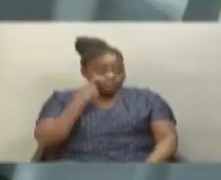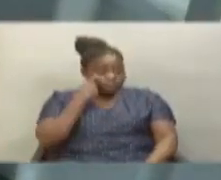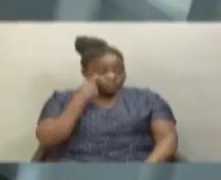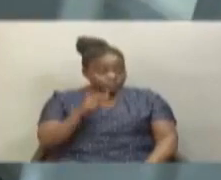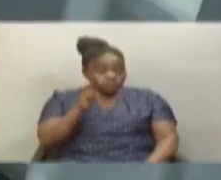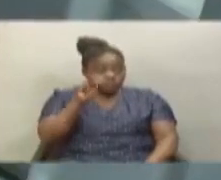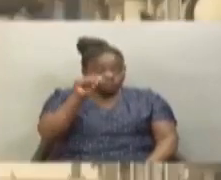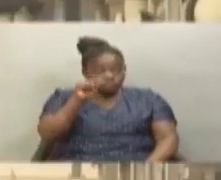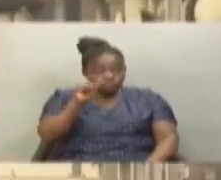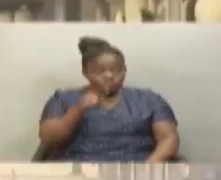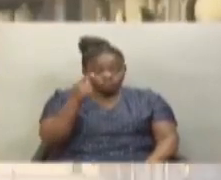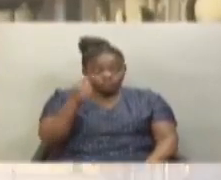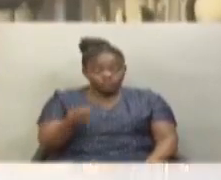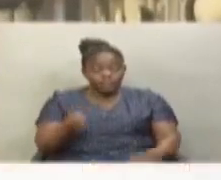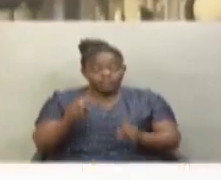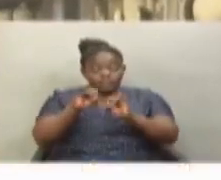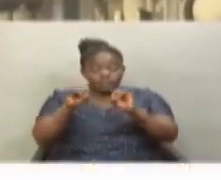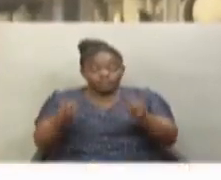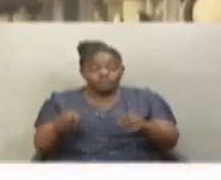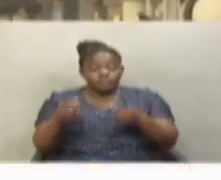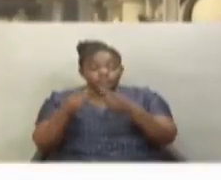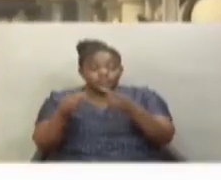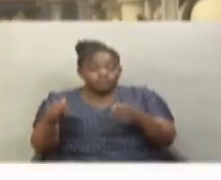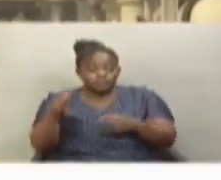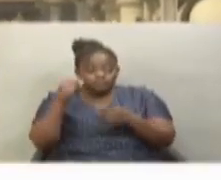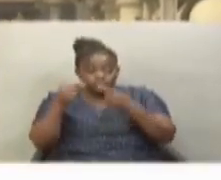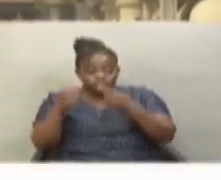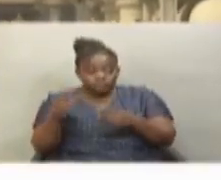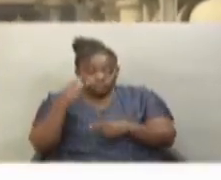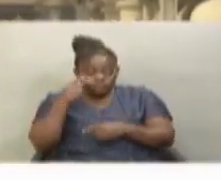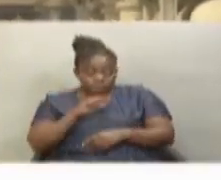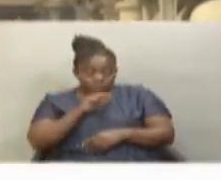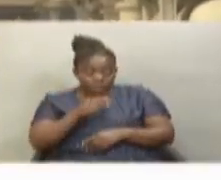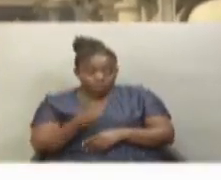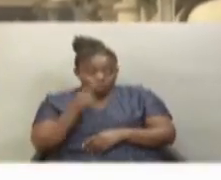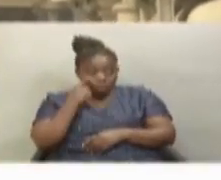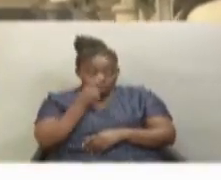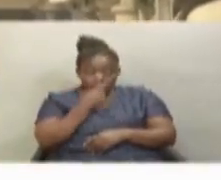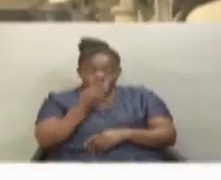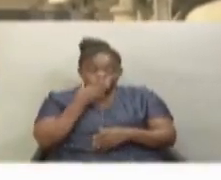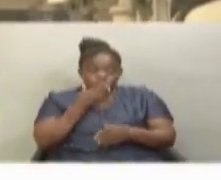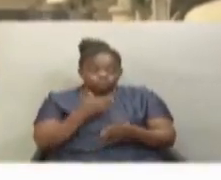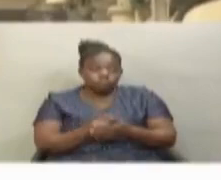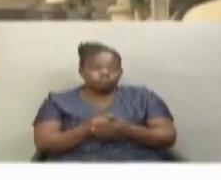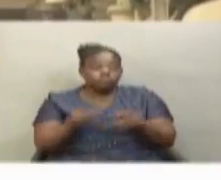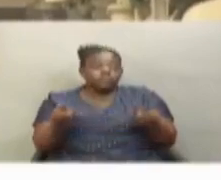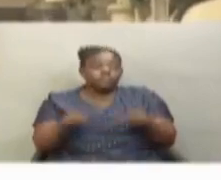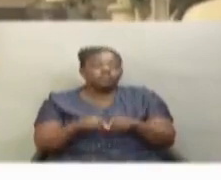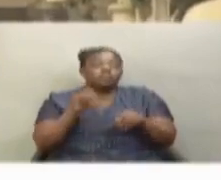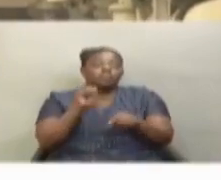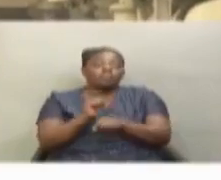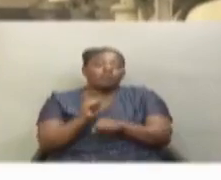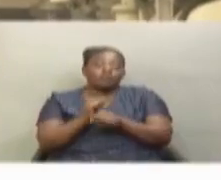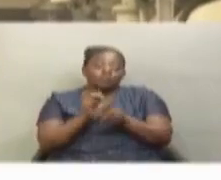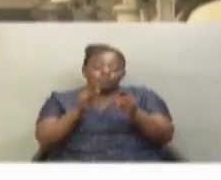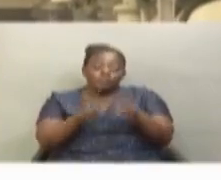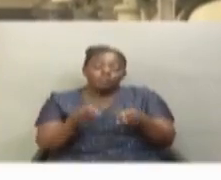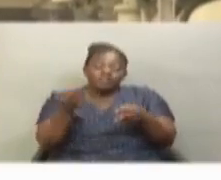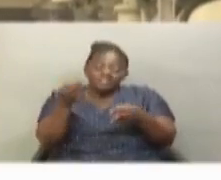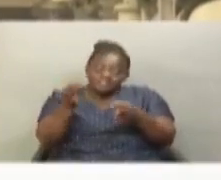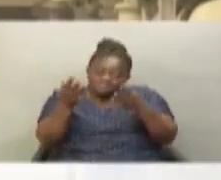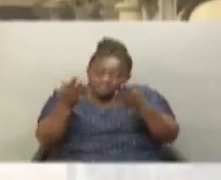batestinga batandise ogitestinga jjo naye tulabye ffe ku maaso gaffe nti yo erabika bulungi era ekola. So tusuubira nti oba namaliza bino